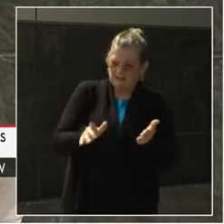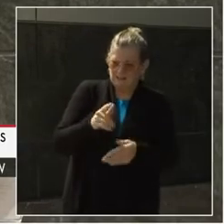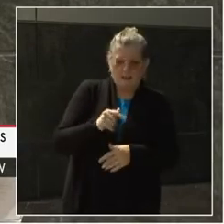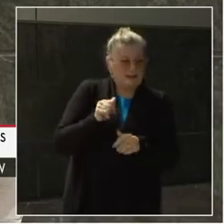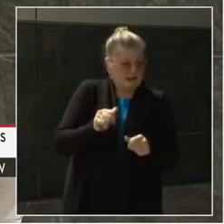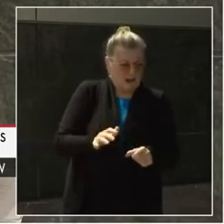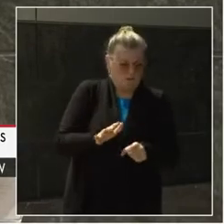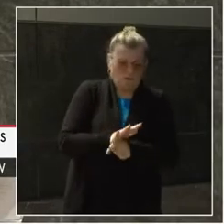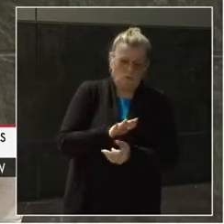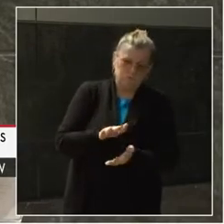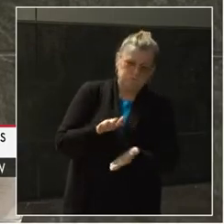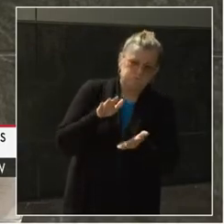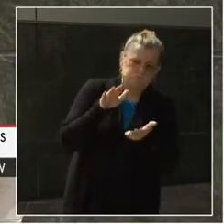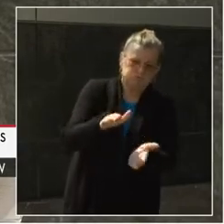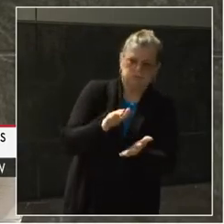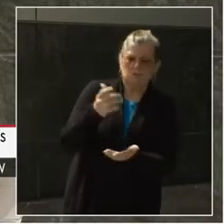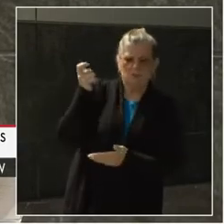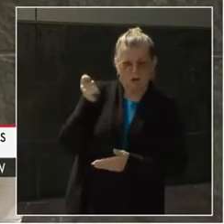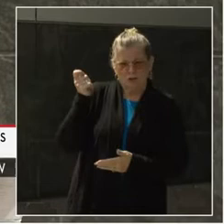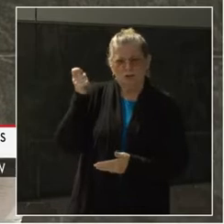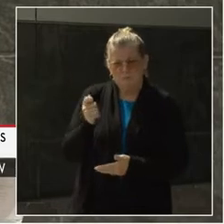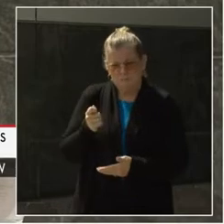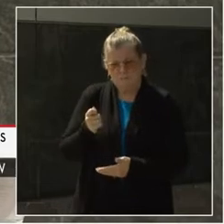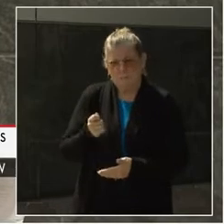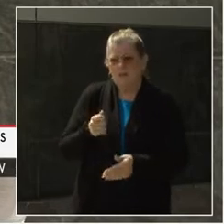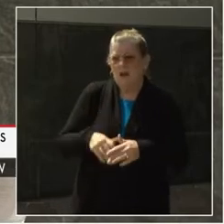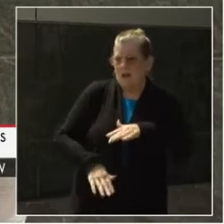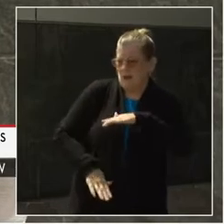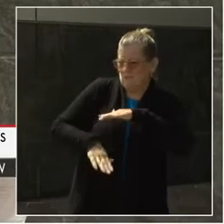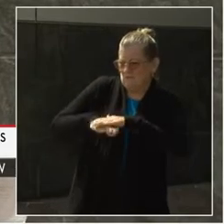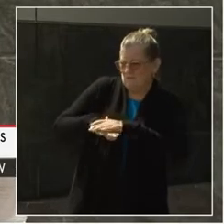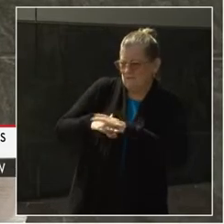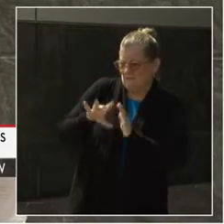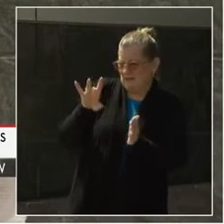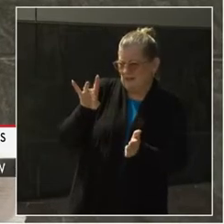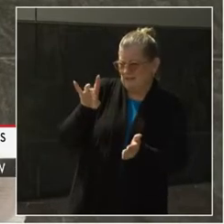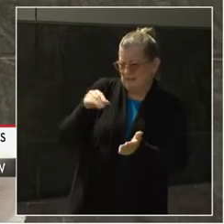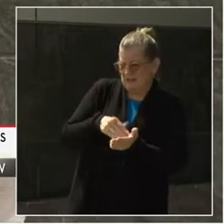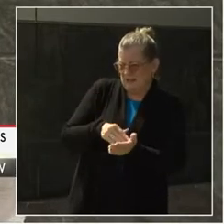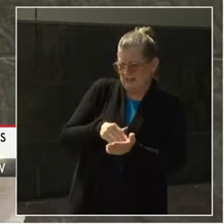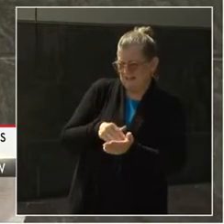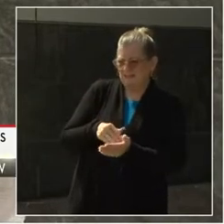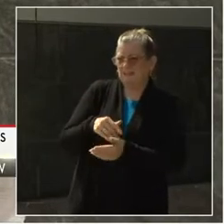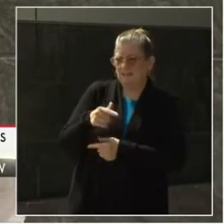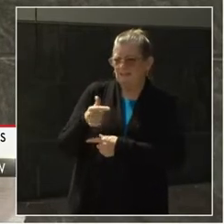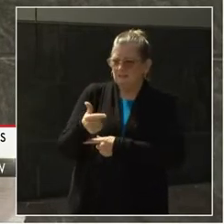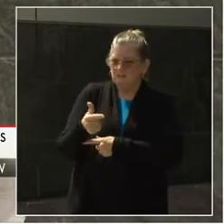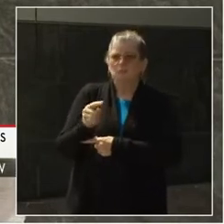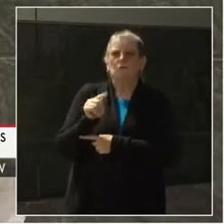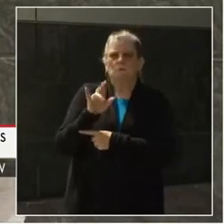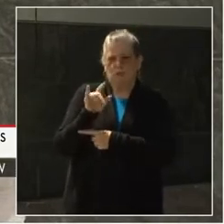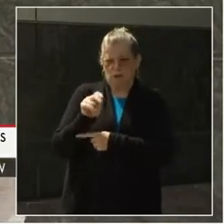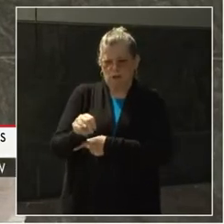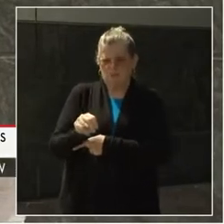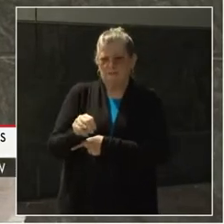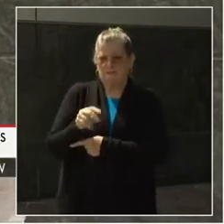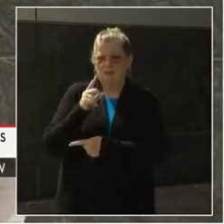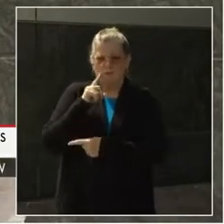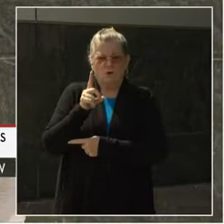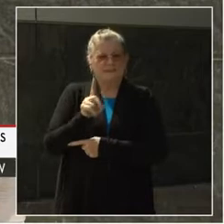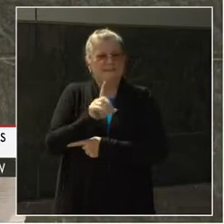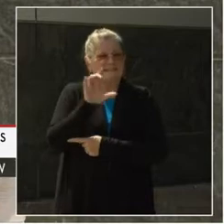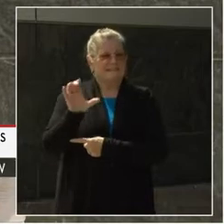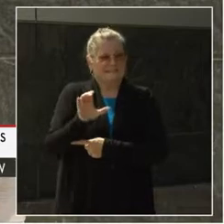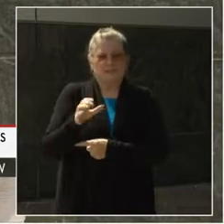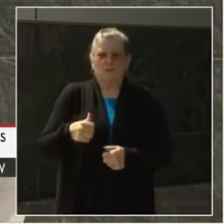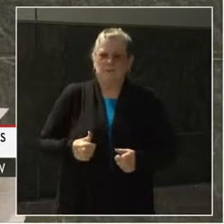residents. It provides up to $8,000 in tuition support for DC residents seeking their first degree in a high demand career field at